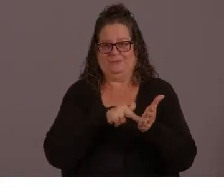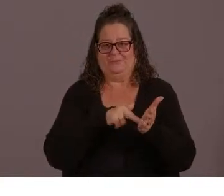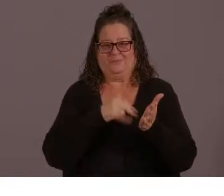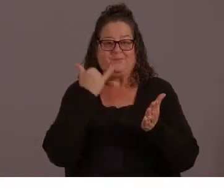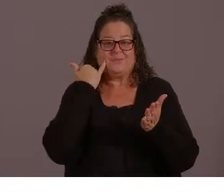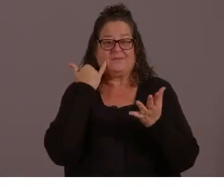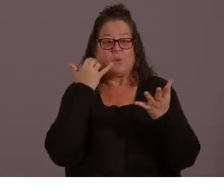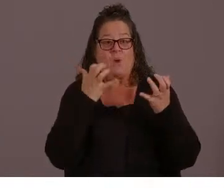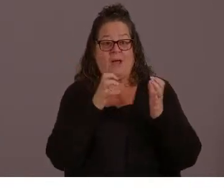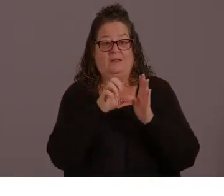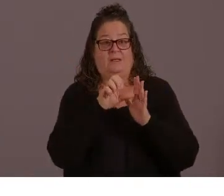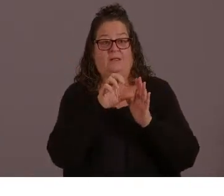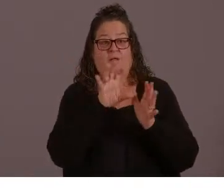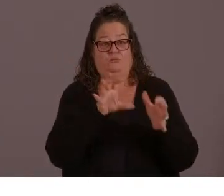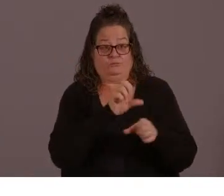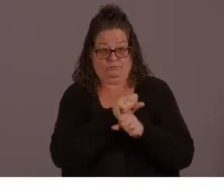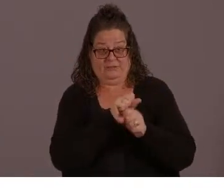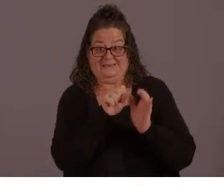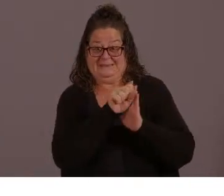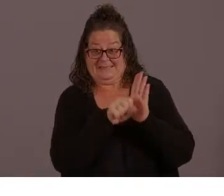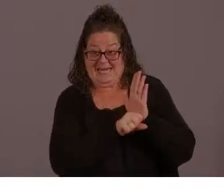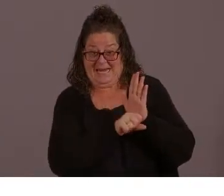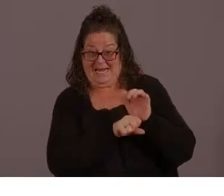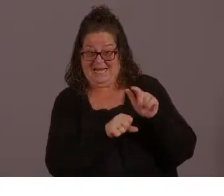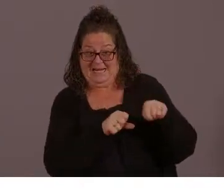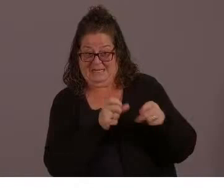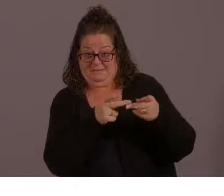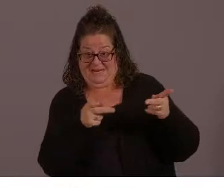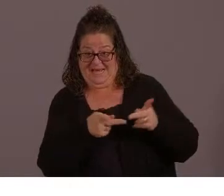You can schedule that either online at